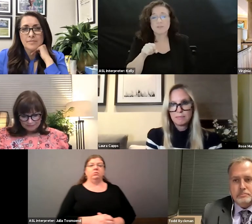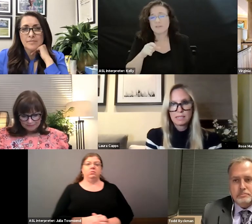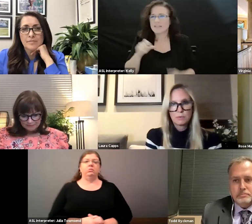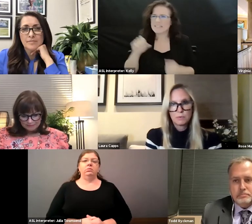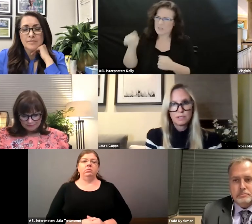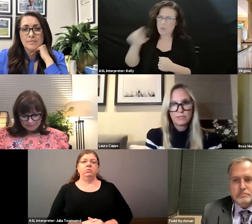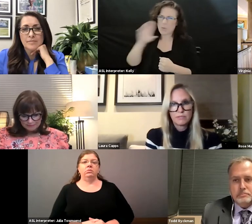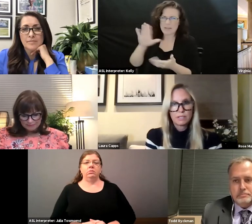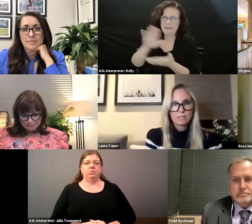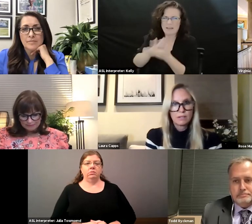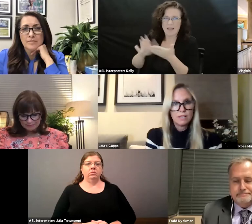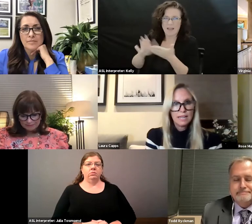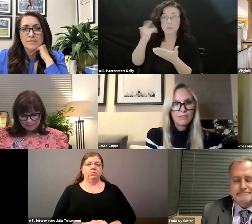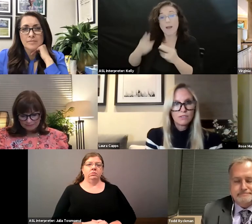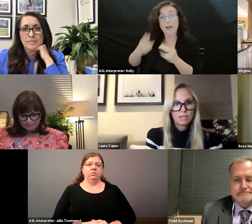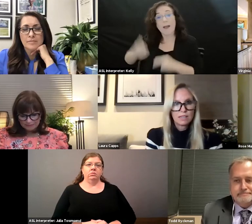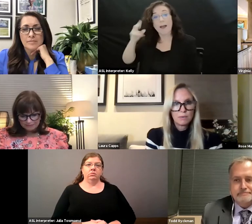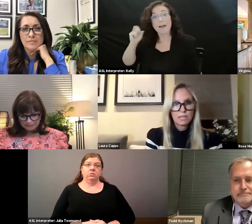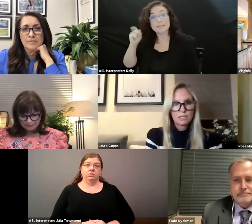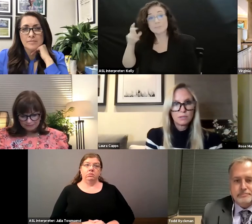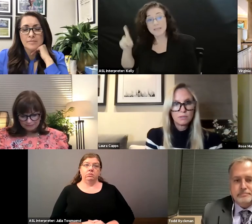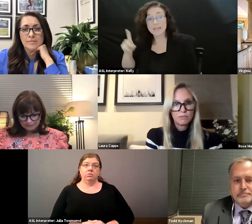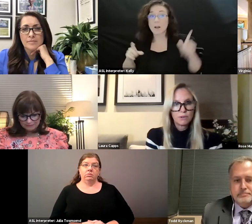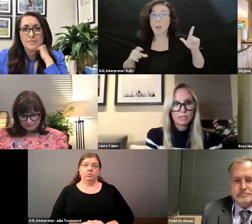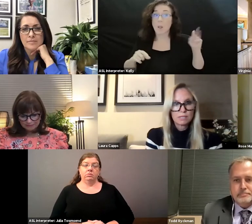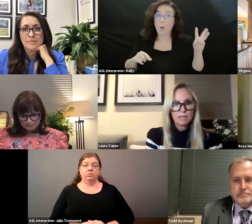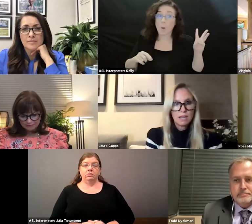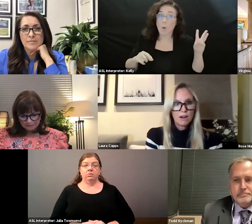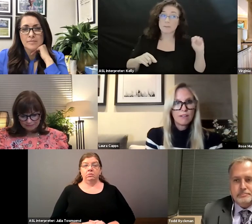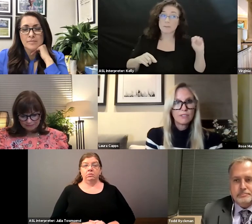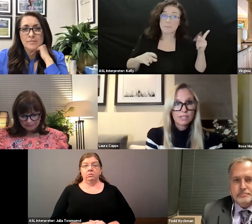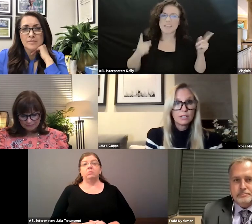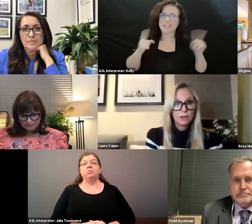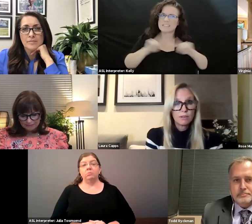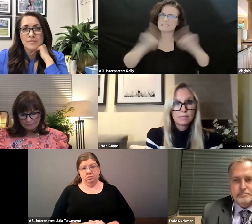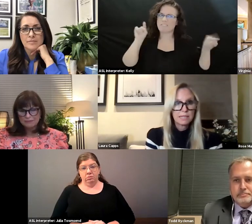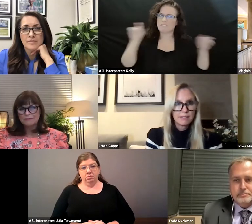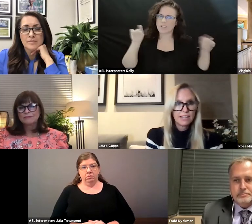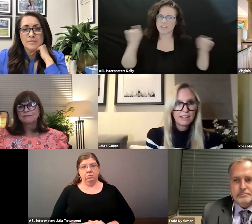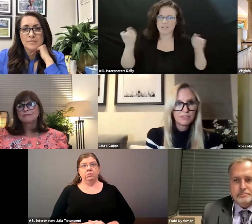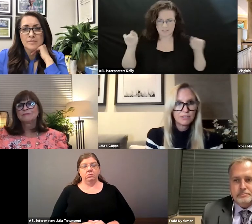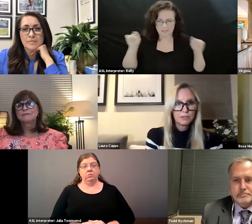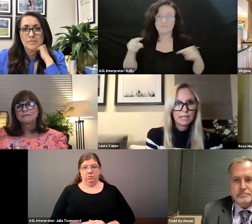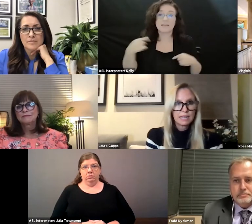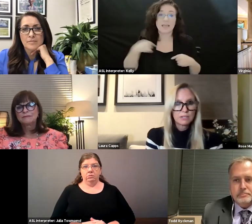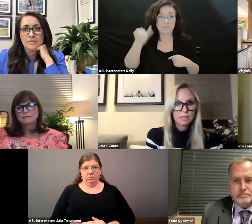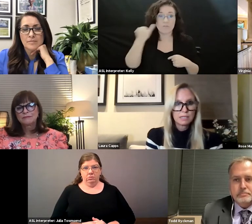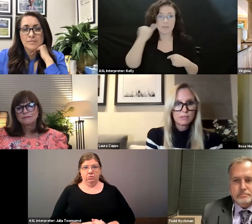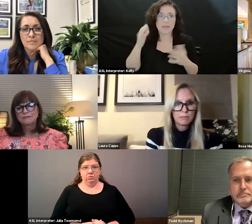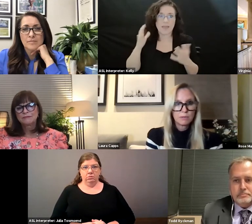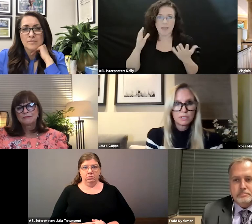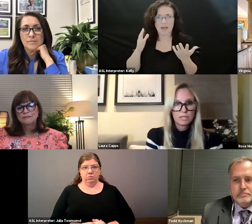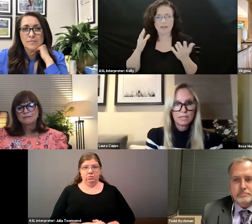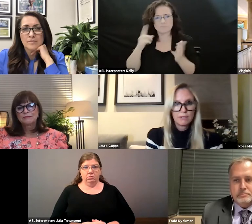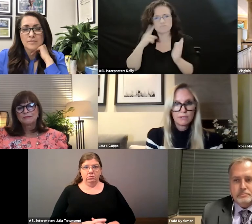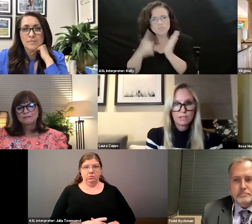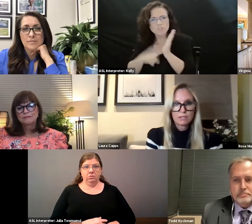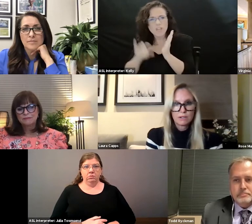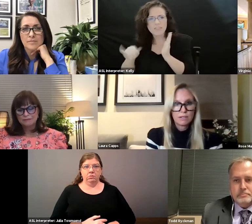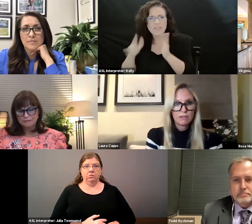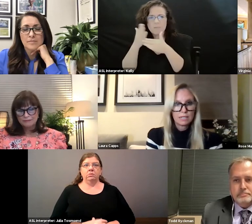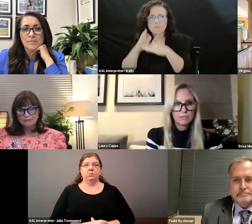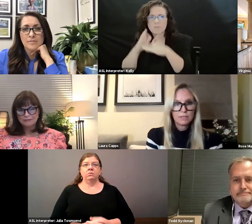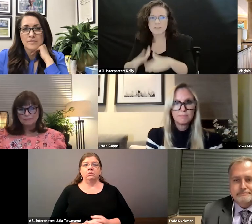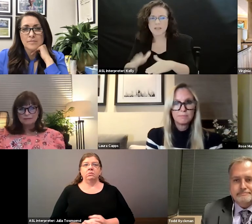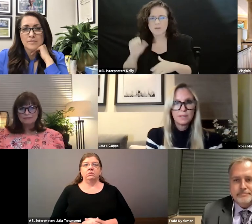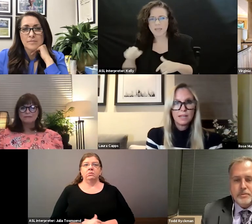speed it makes a world of difference so if there's anything we can do to focus our efforts i know it's something i flagged for you last week and so i appreciate the effort that's